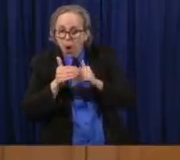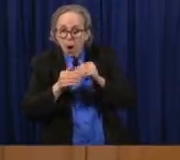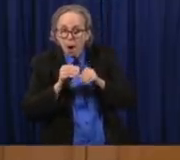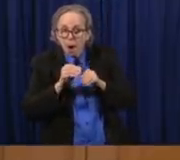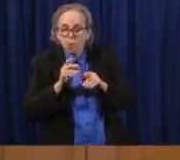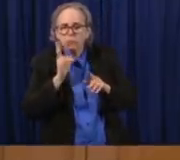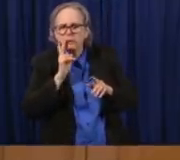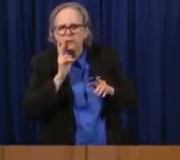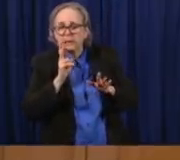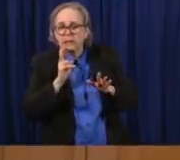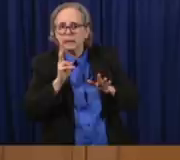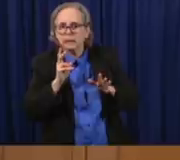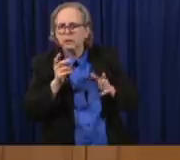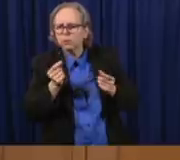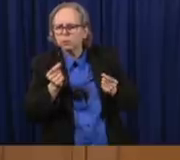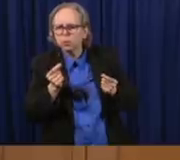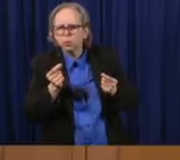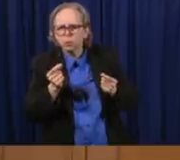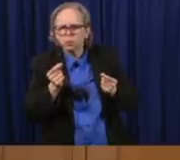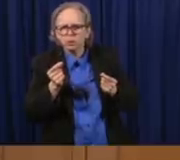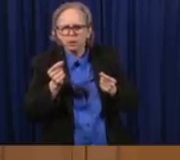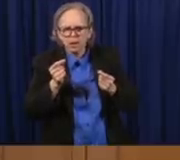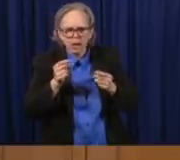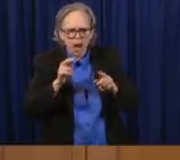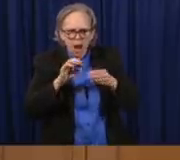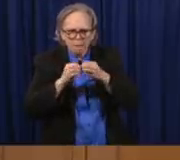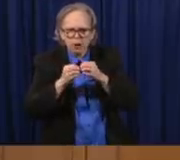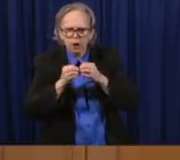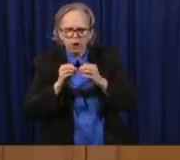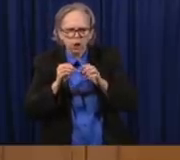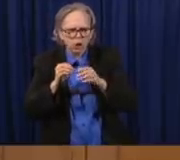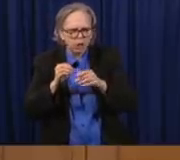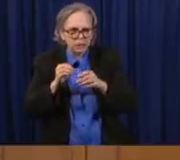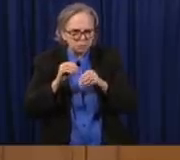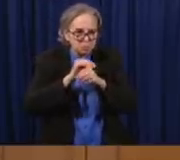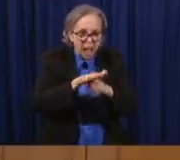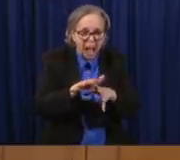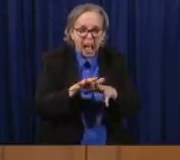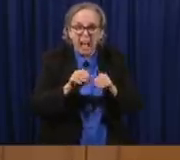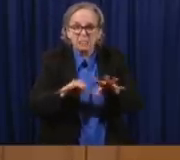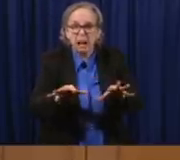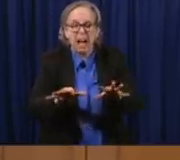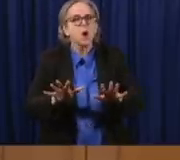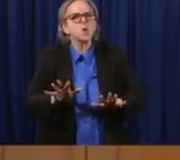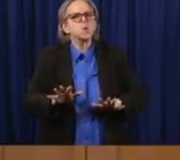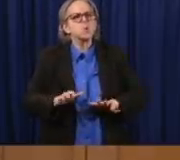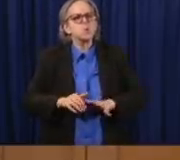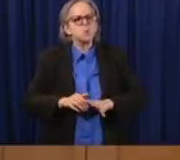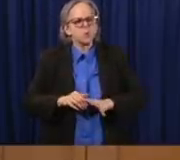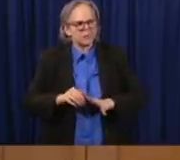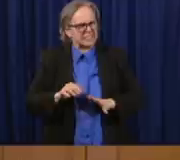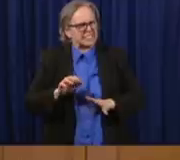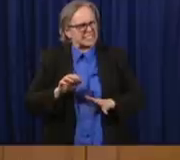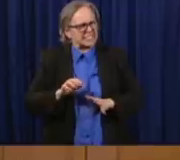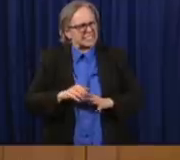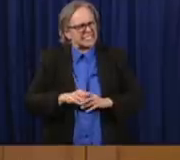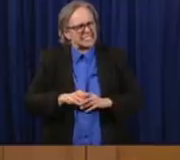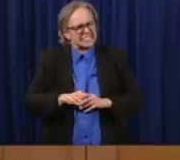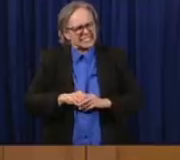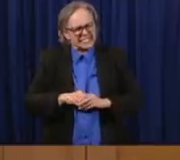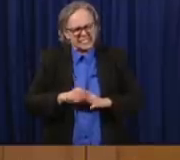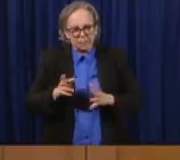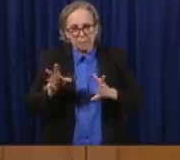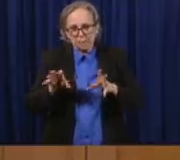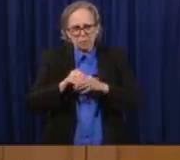to watch our numbers and the spread of the disease. And we'll probably make moves on a 2 to 3 week period, because that's